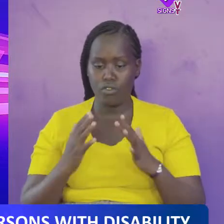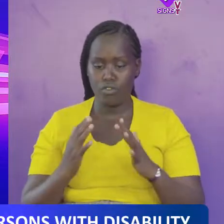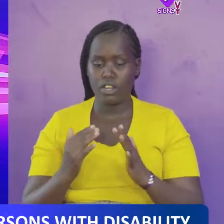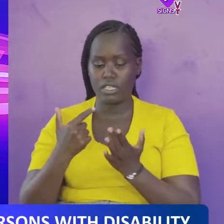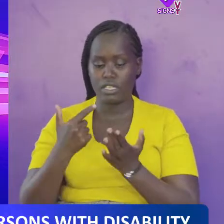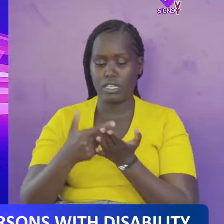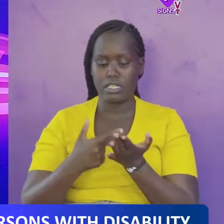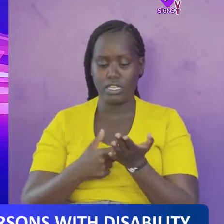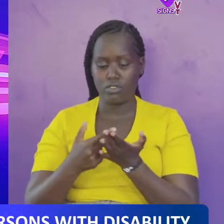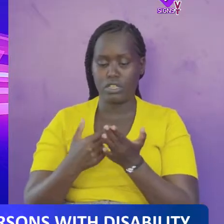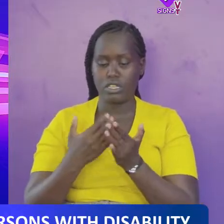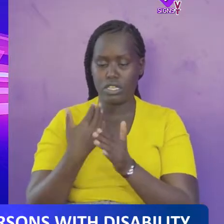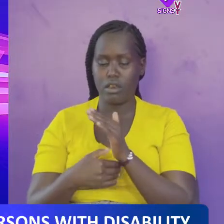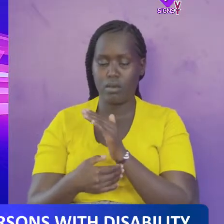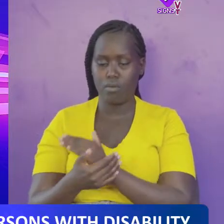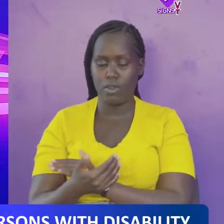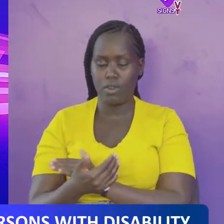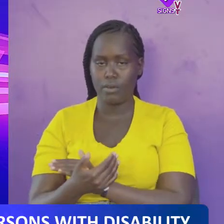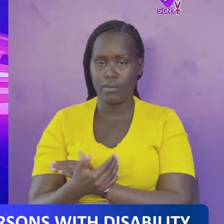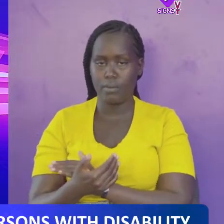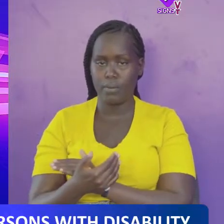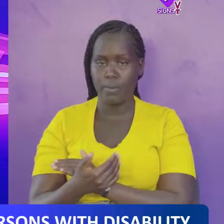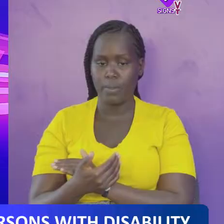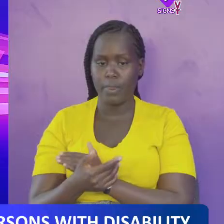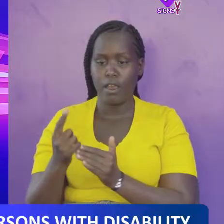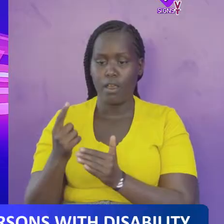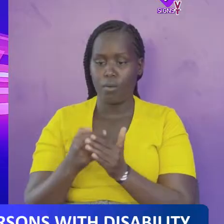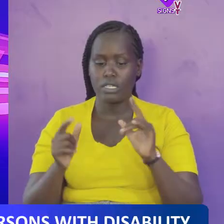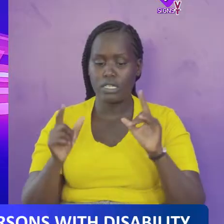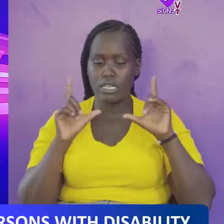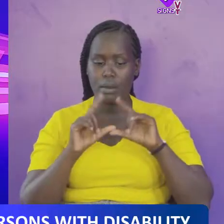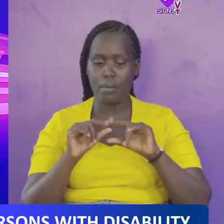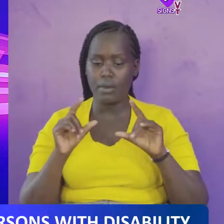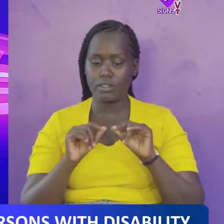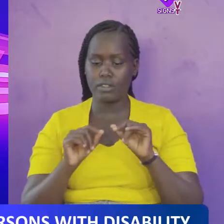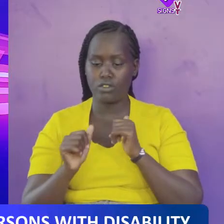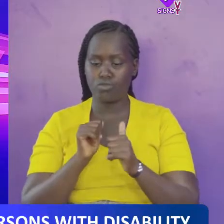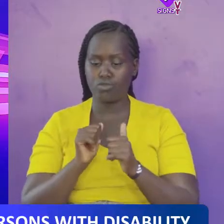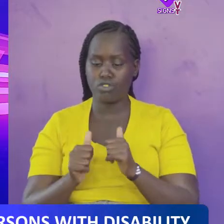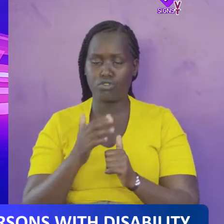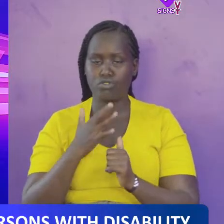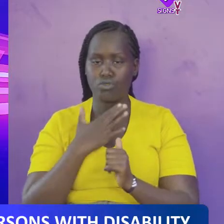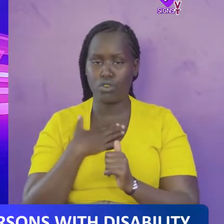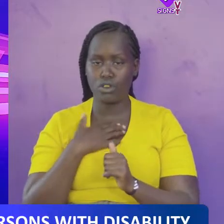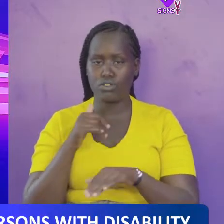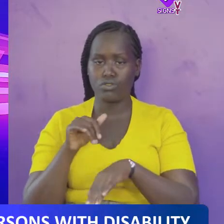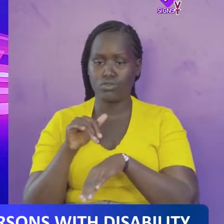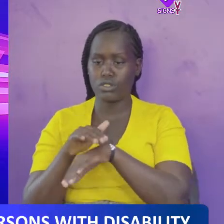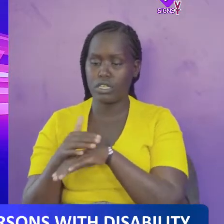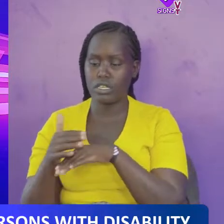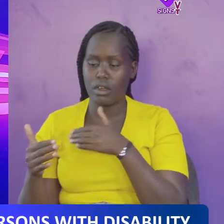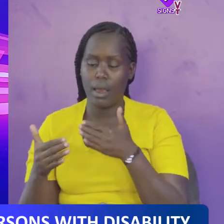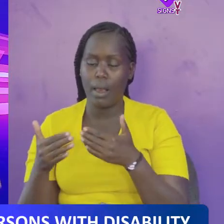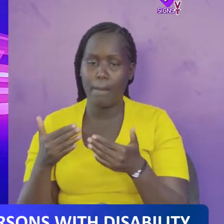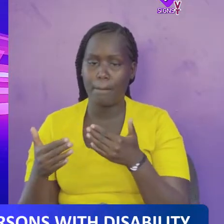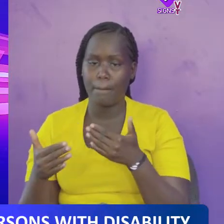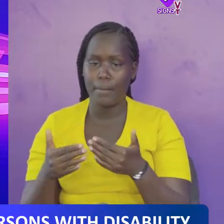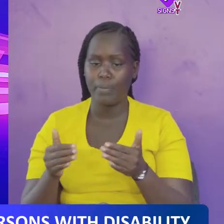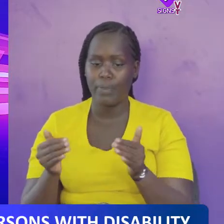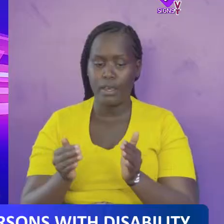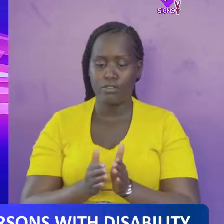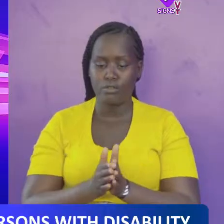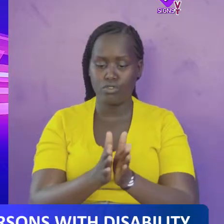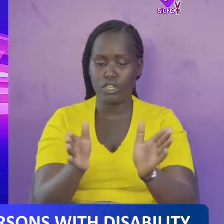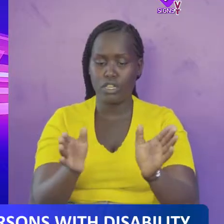this morning, what would be that message that you would finally would like to send to perhaps general community,